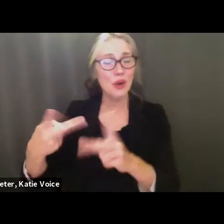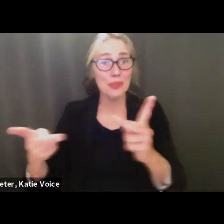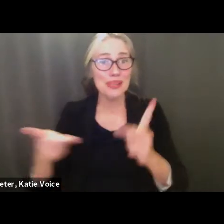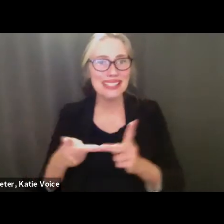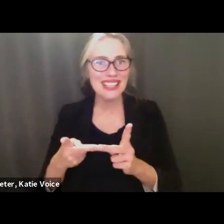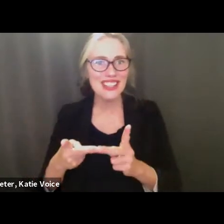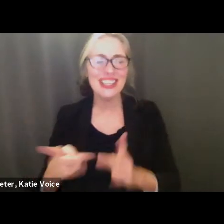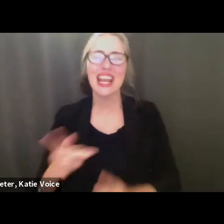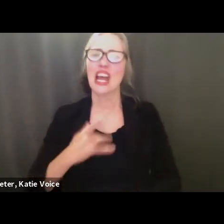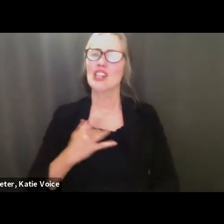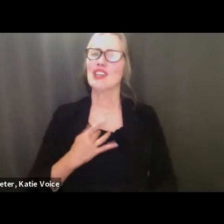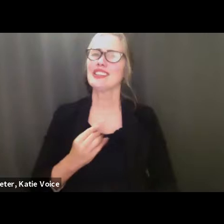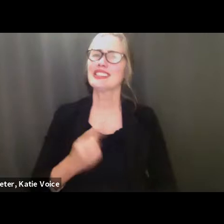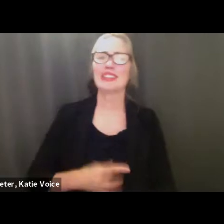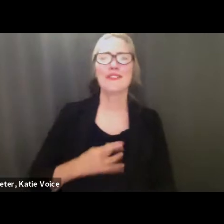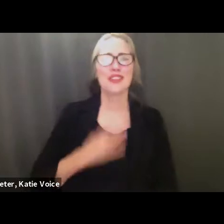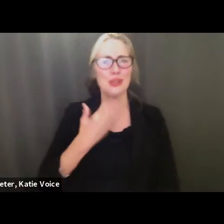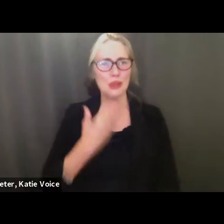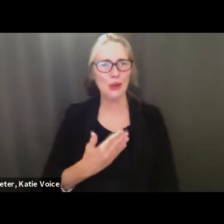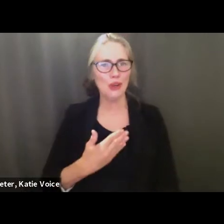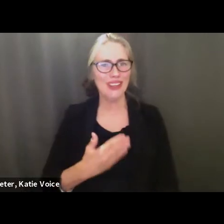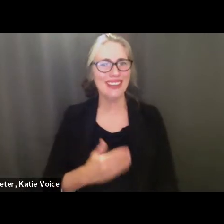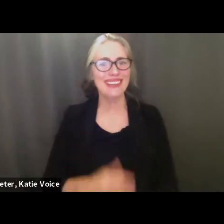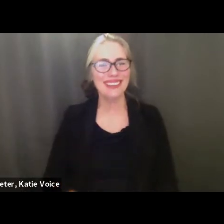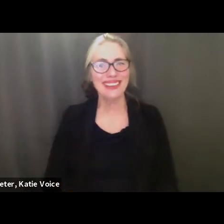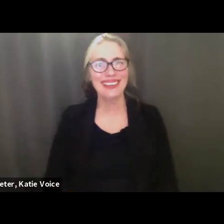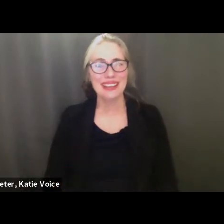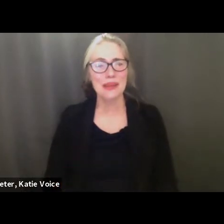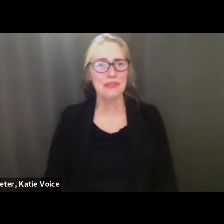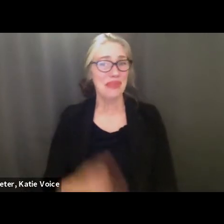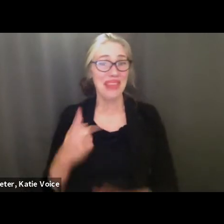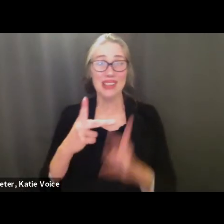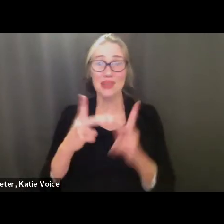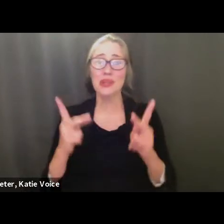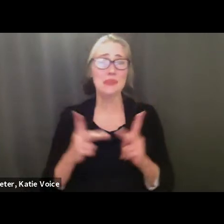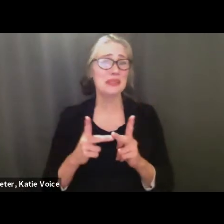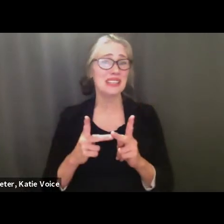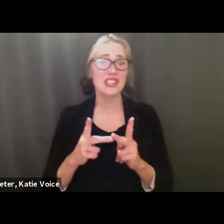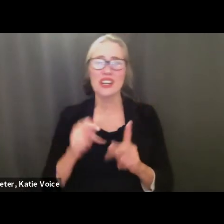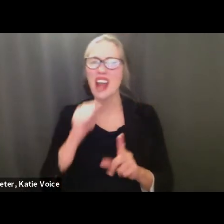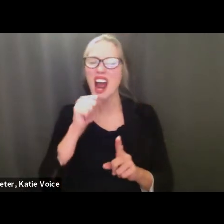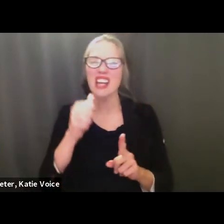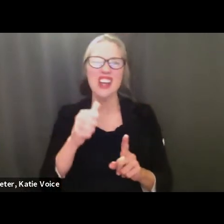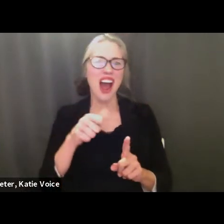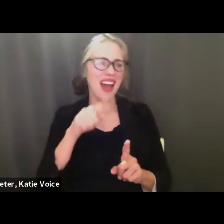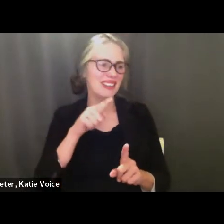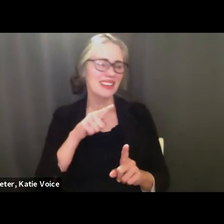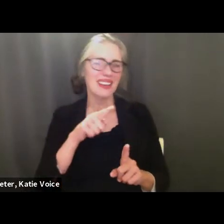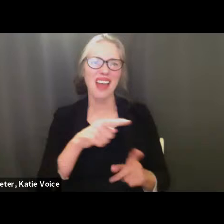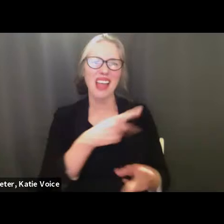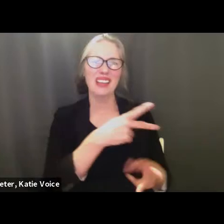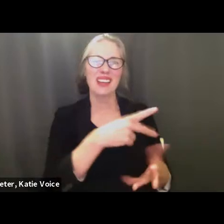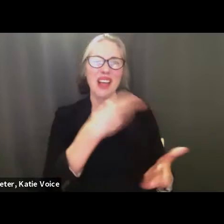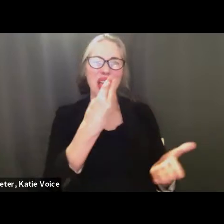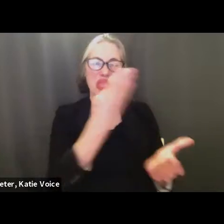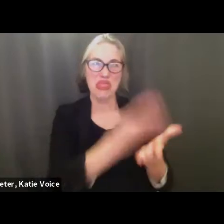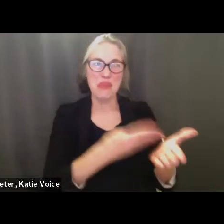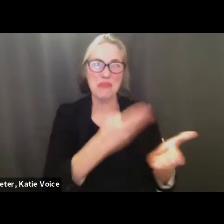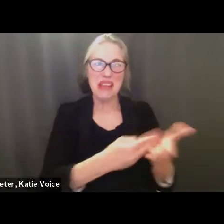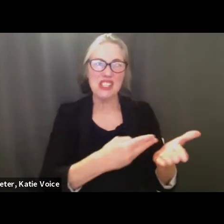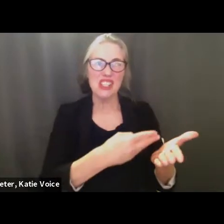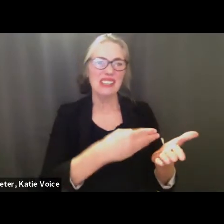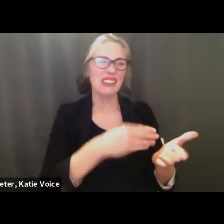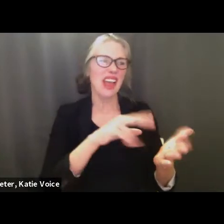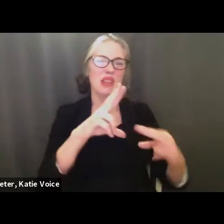feels good to be the one position that's not drawing from the budget, but actually adding to it tremendously.